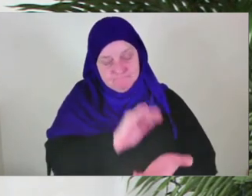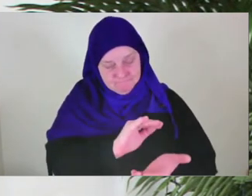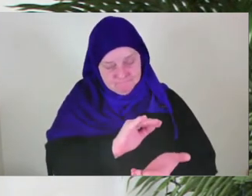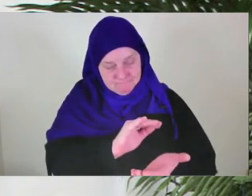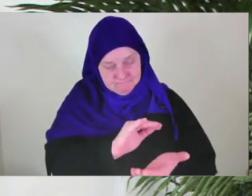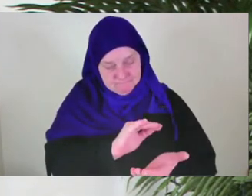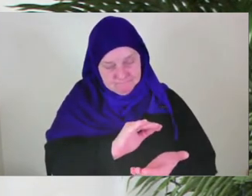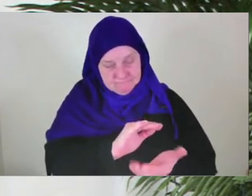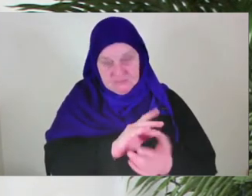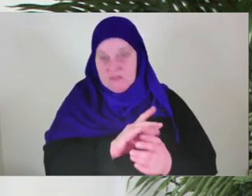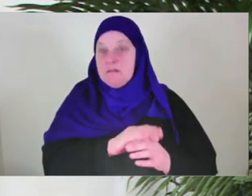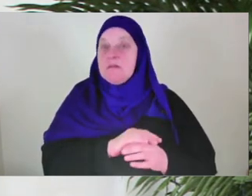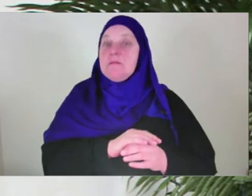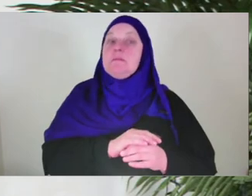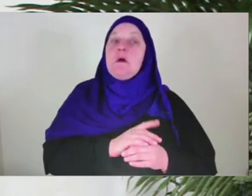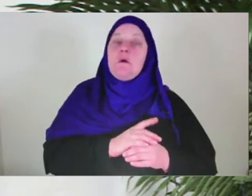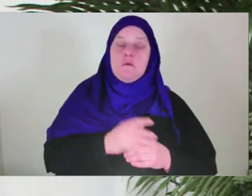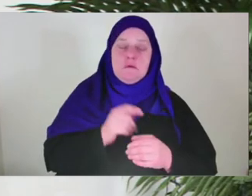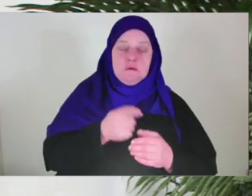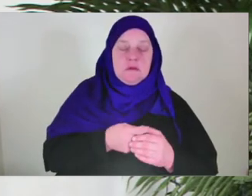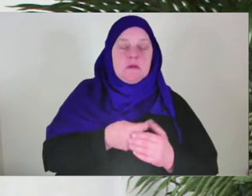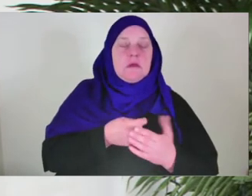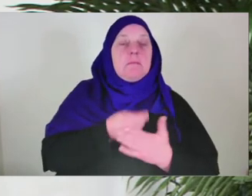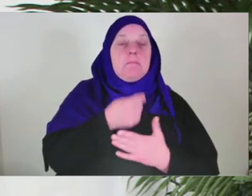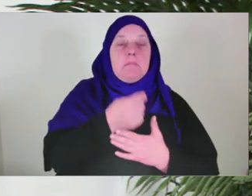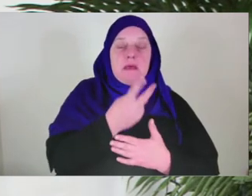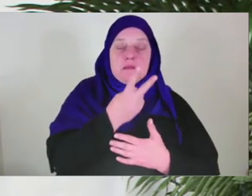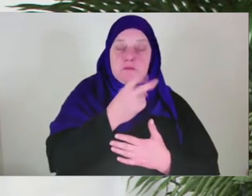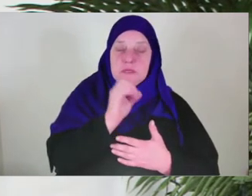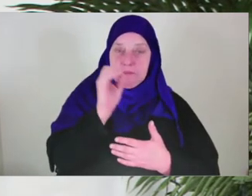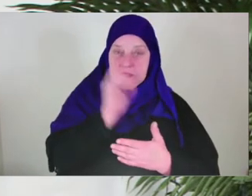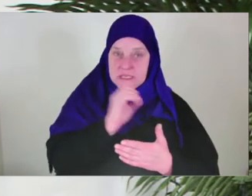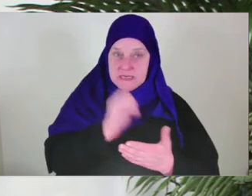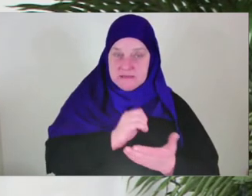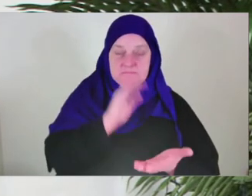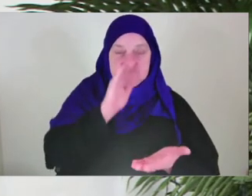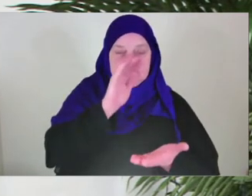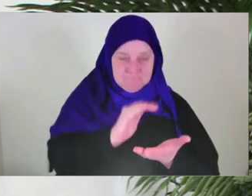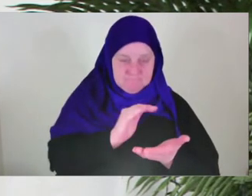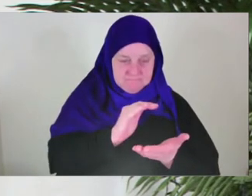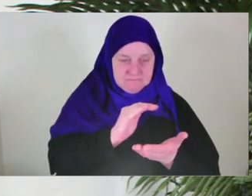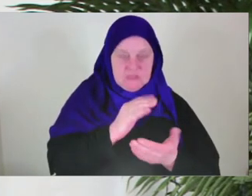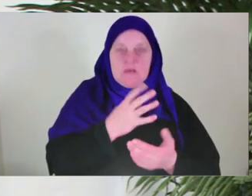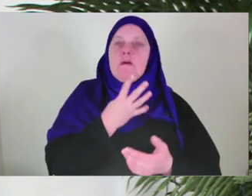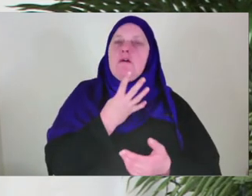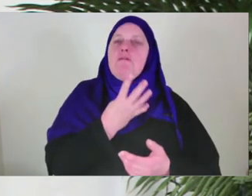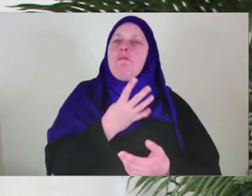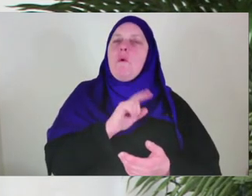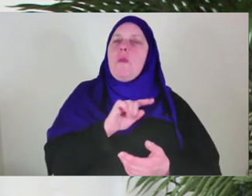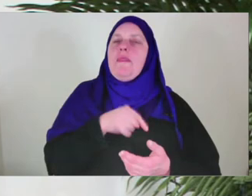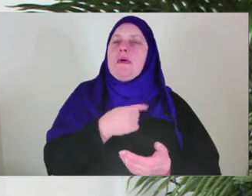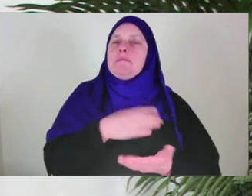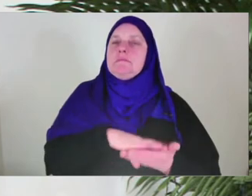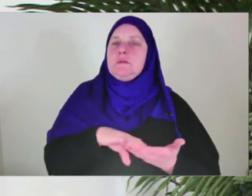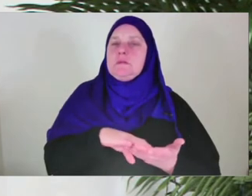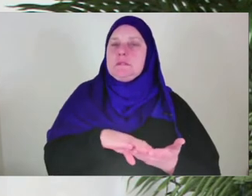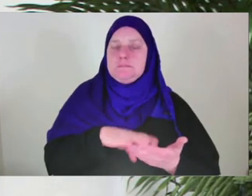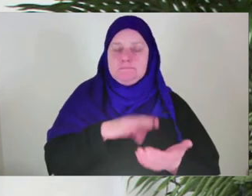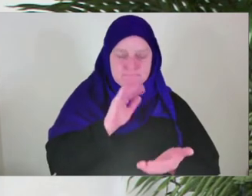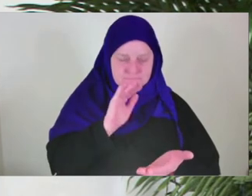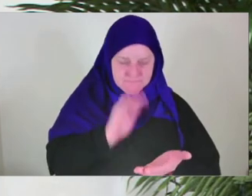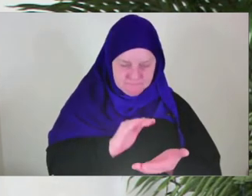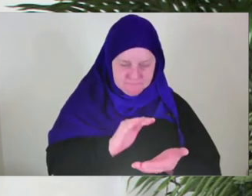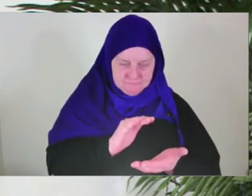have $4,000 left. The next year, I have some reason to spend some money out of that. Then I only